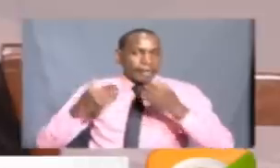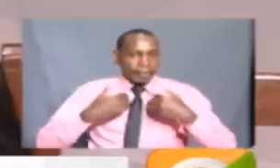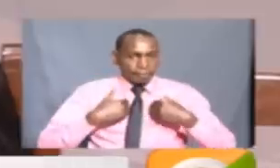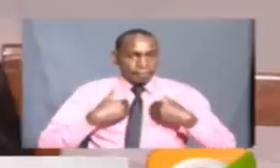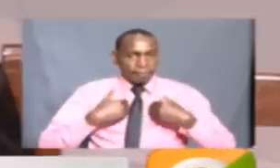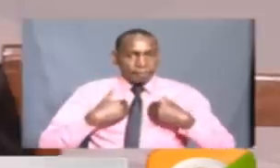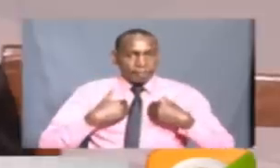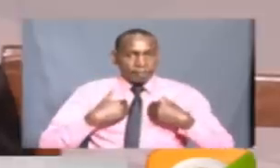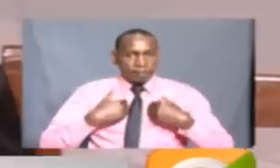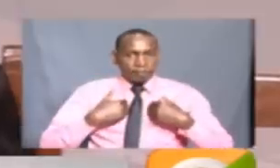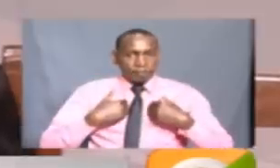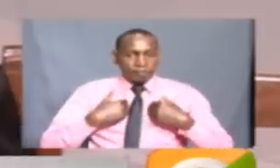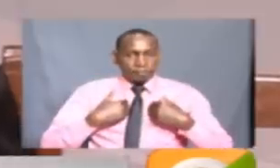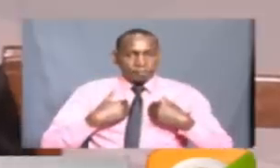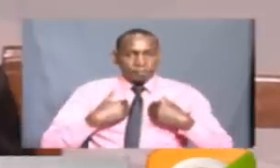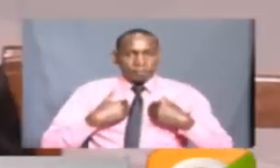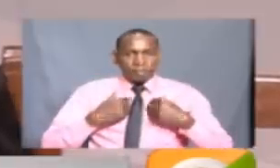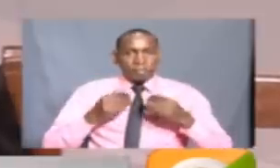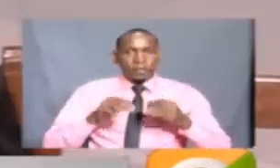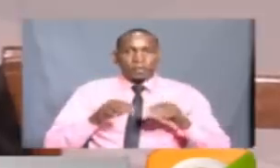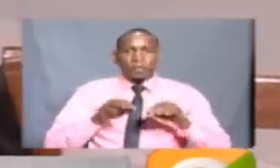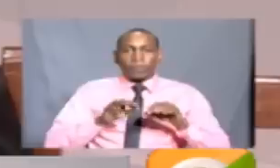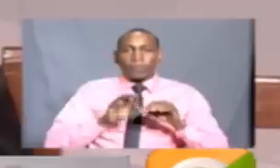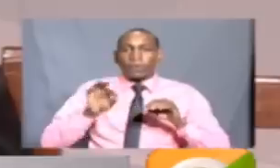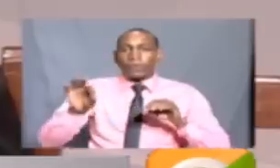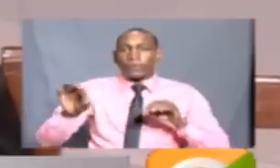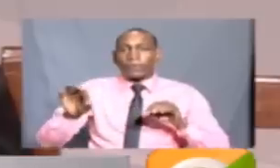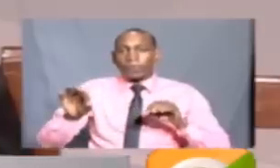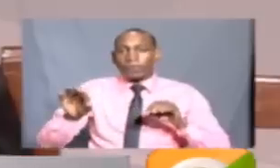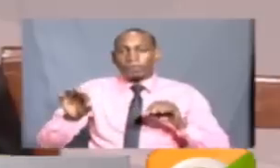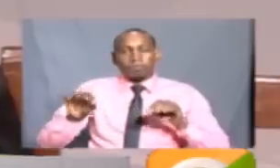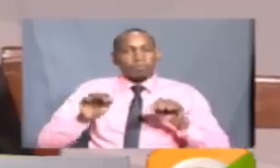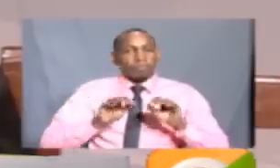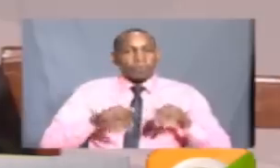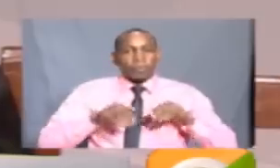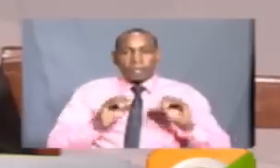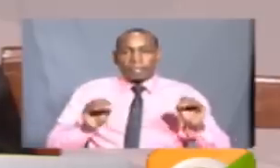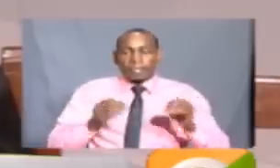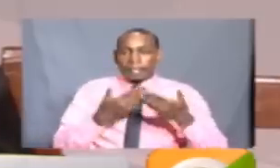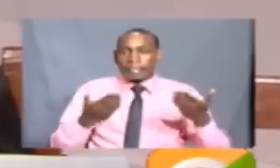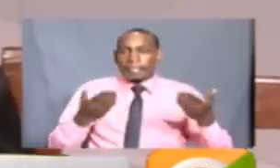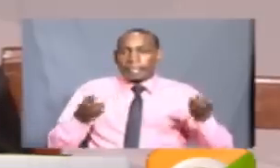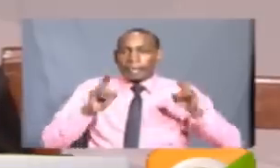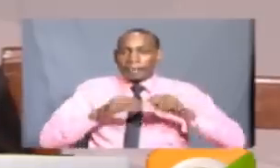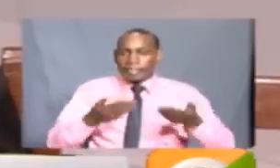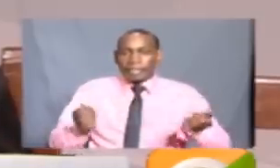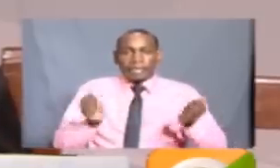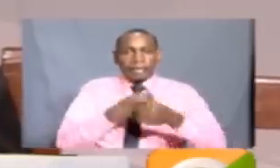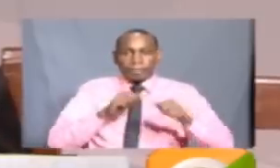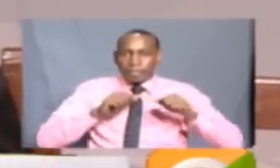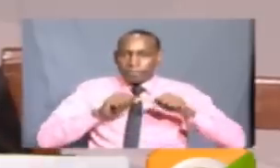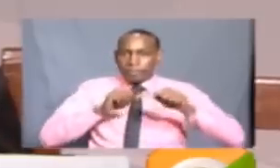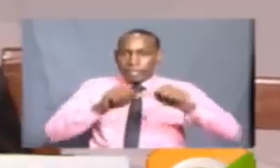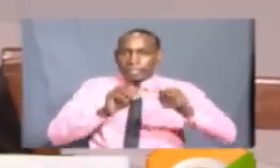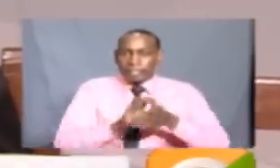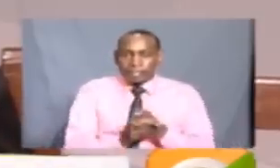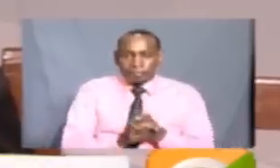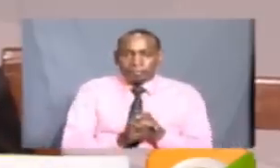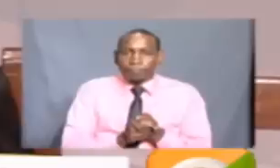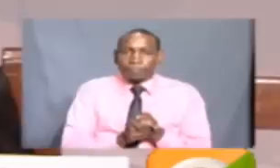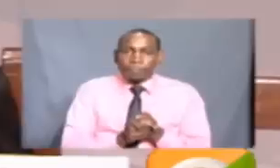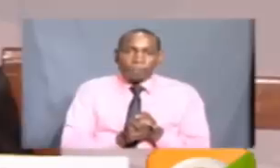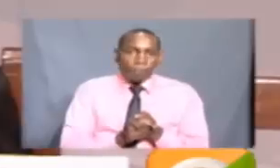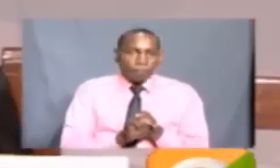perhaps don't have too long to wait. The things that are happening in this country are not sustainable. The